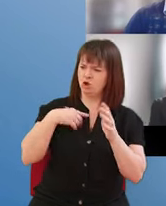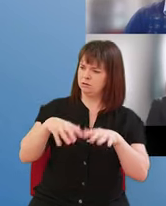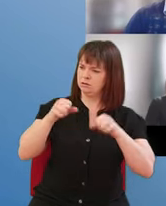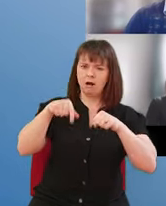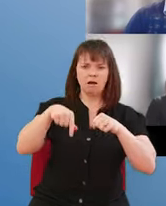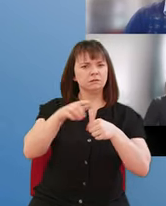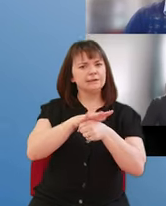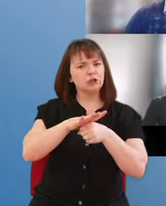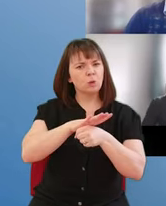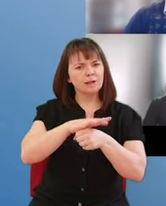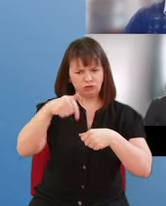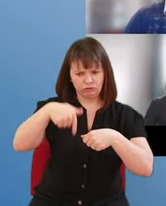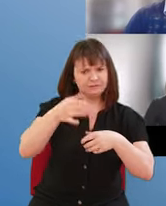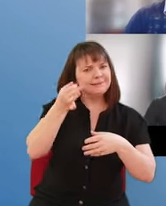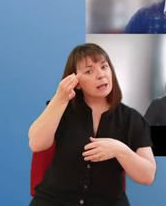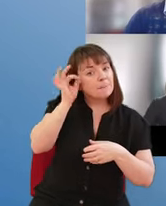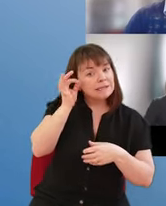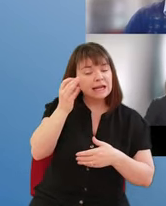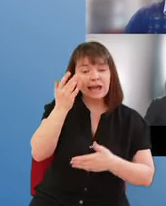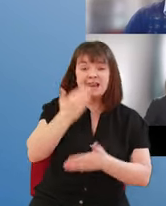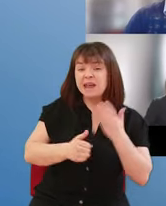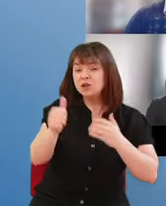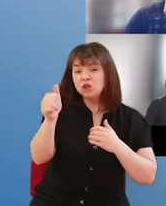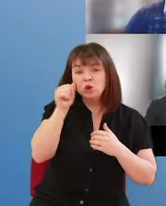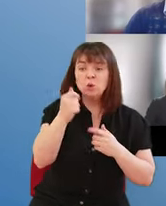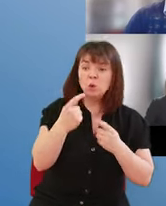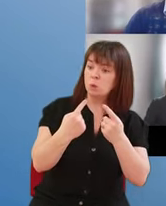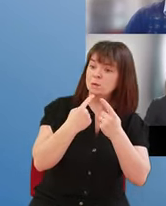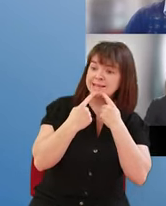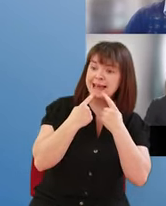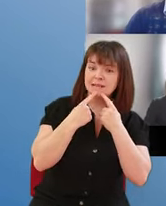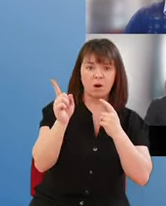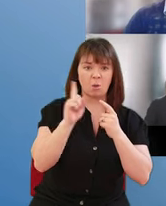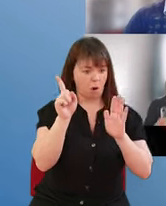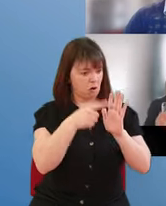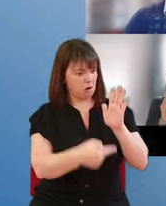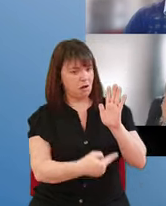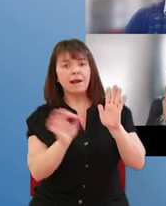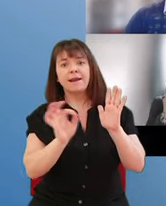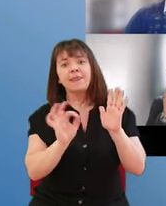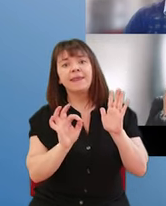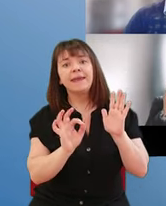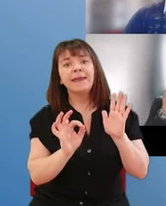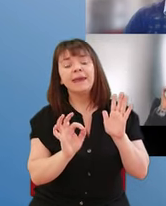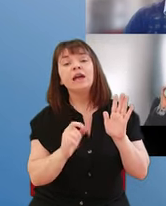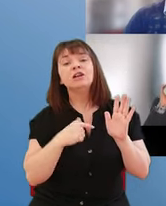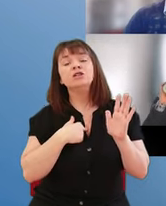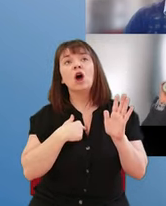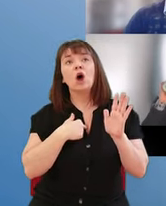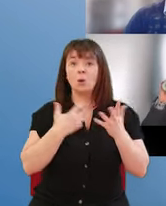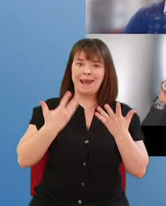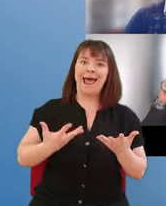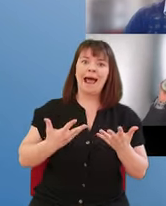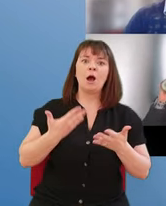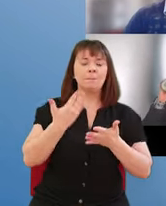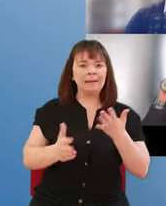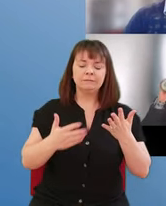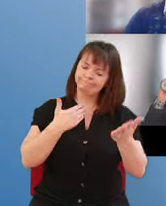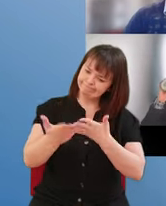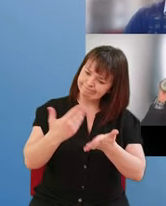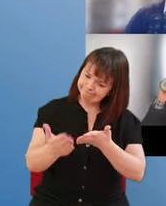much work has been done to find out where we are, and tribute to, you know, the work that has been done. That means we might meet